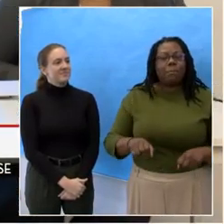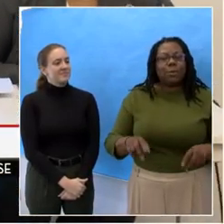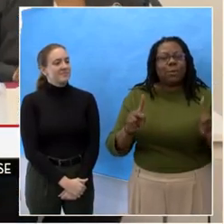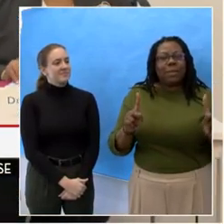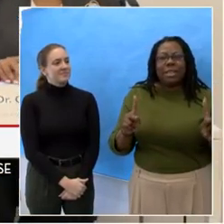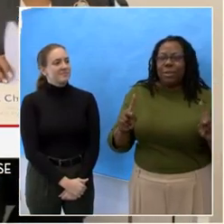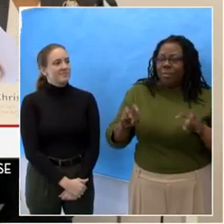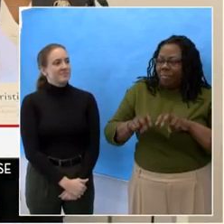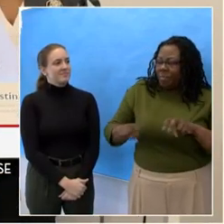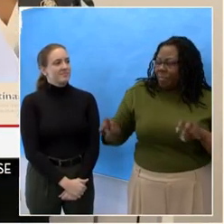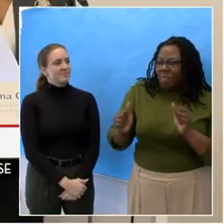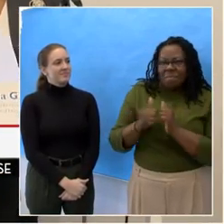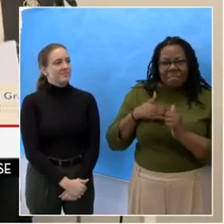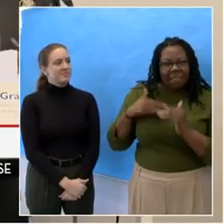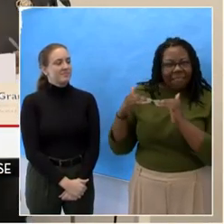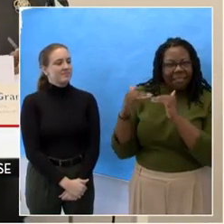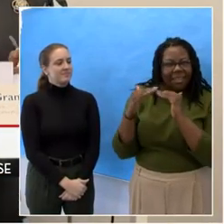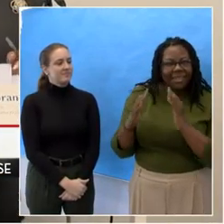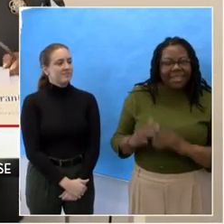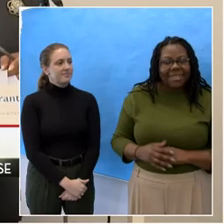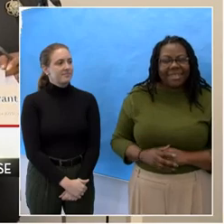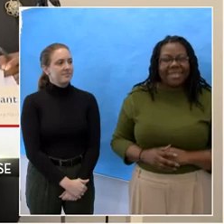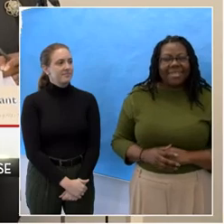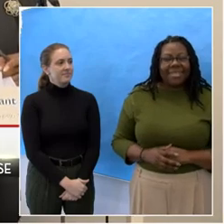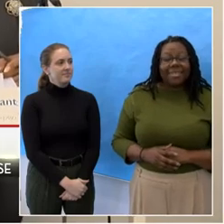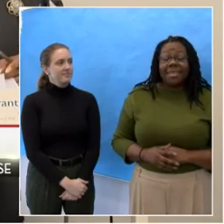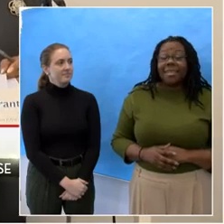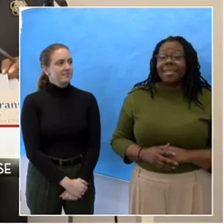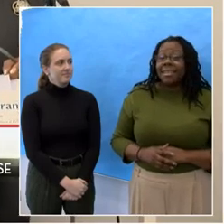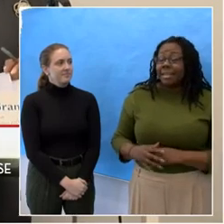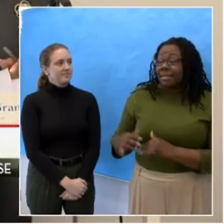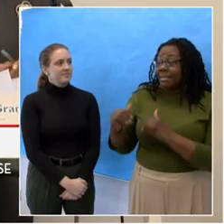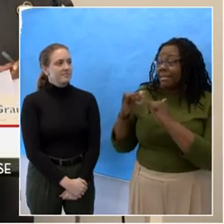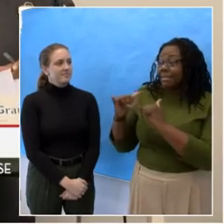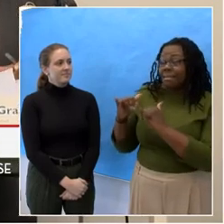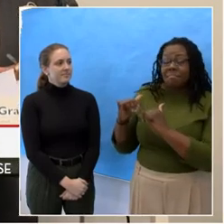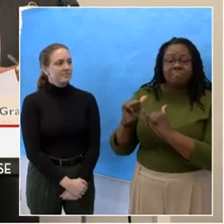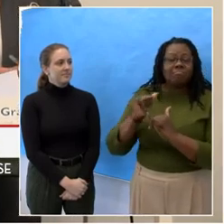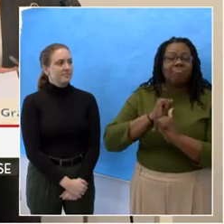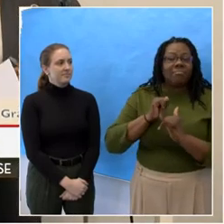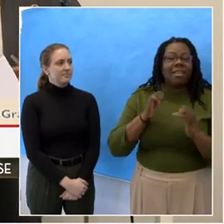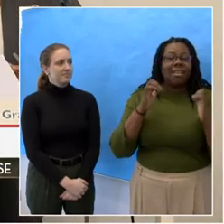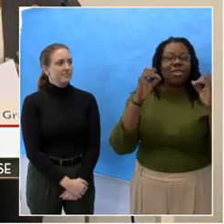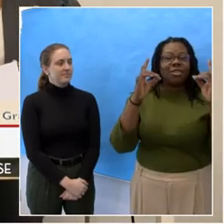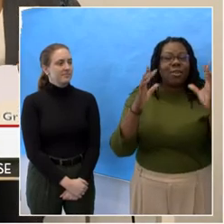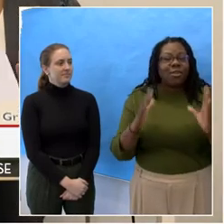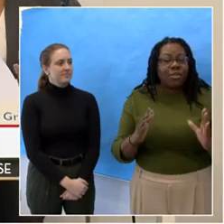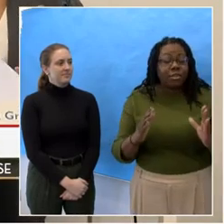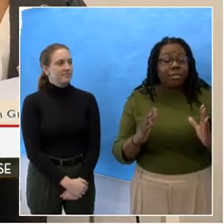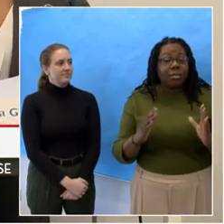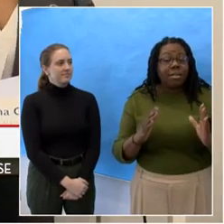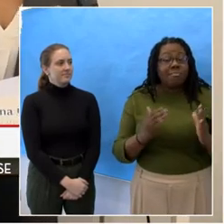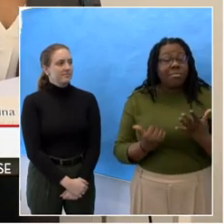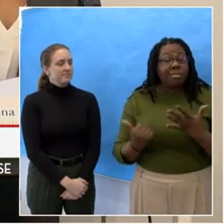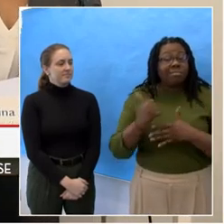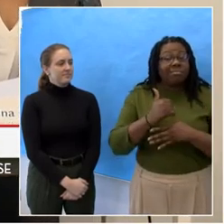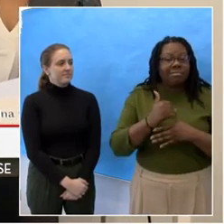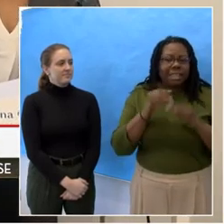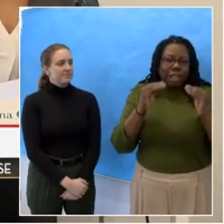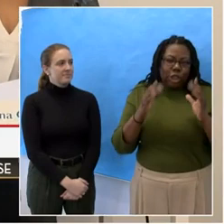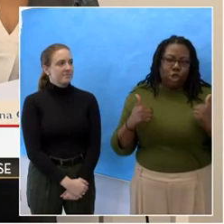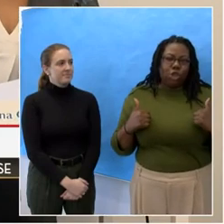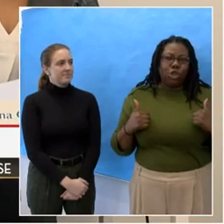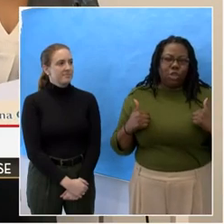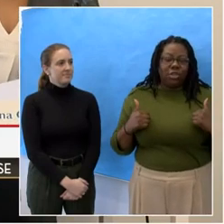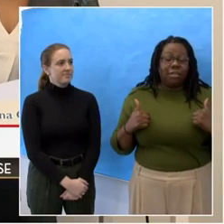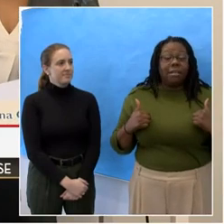my colleagues. Like many of my colleagues, I'm an educator and consider myself a teacher first. My journey actually started